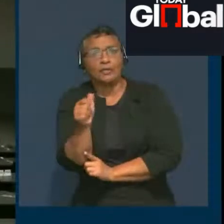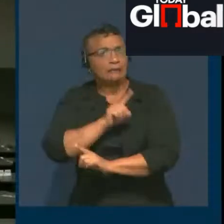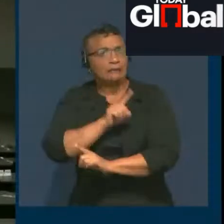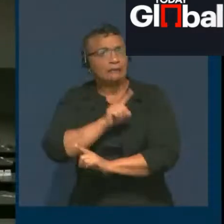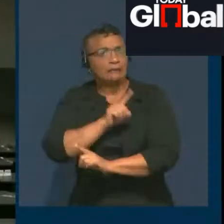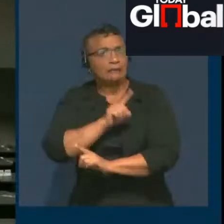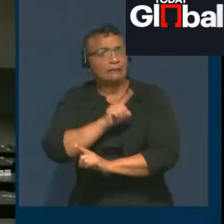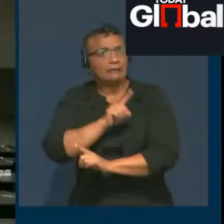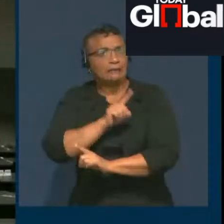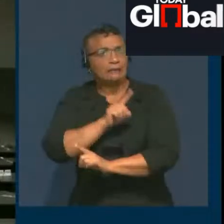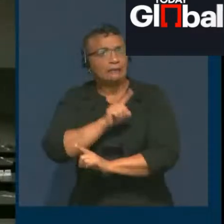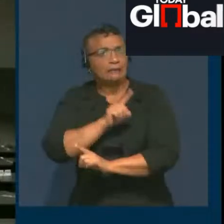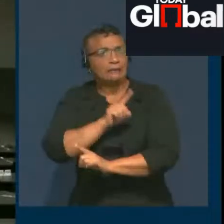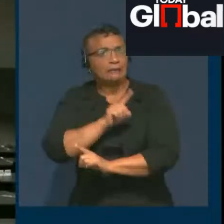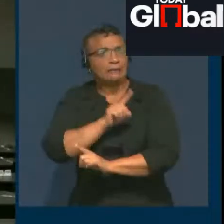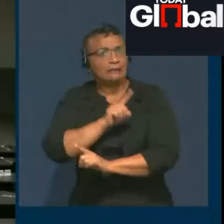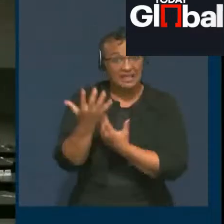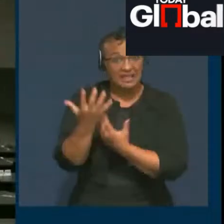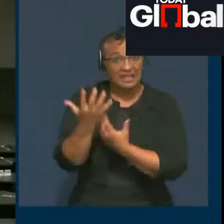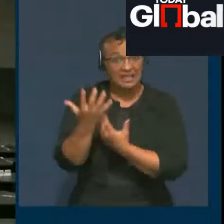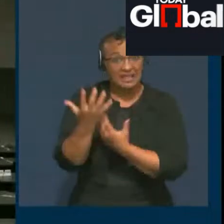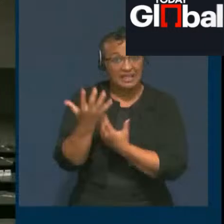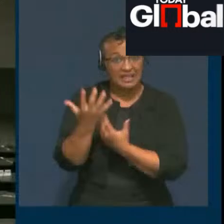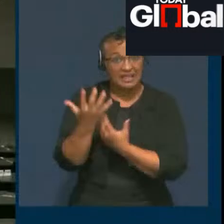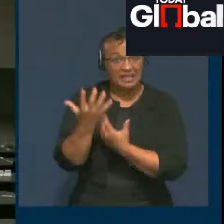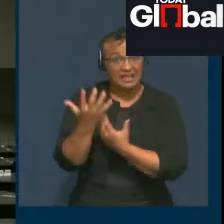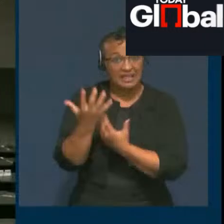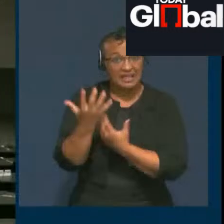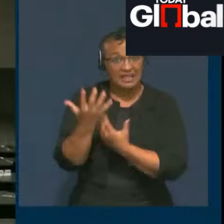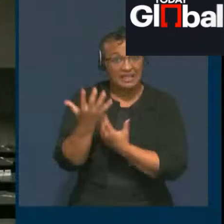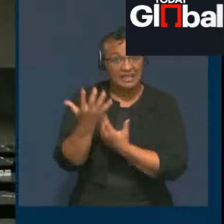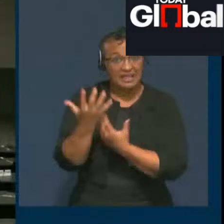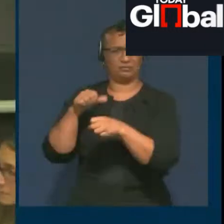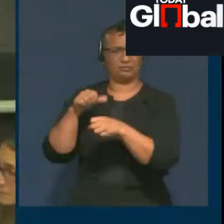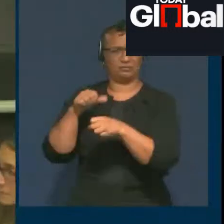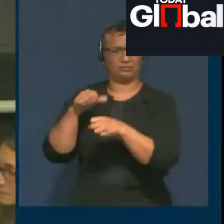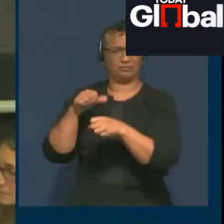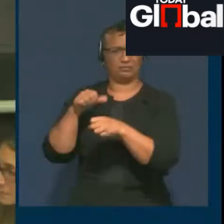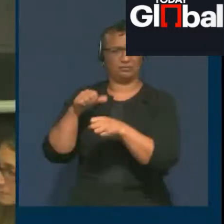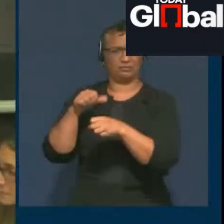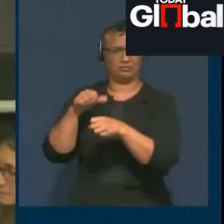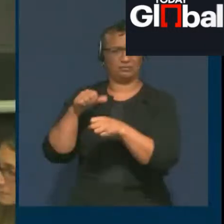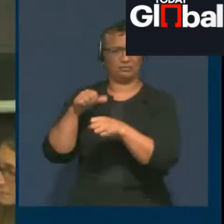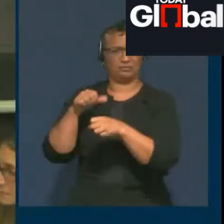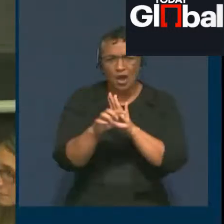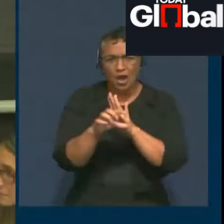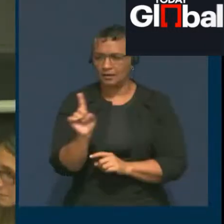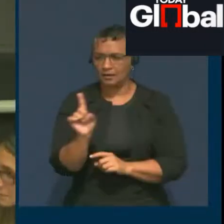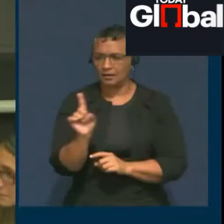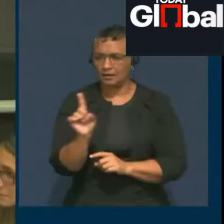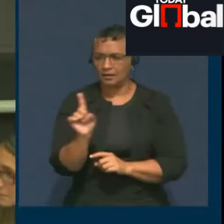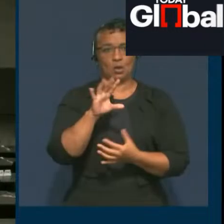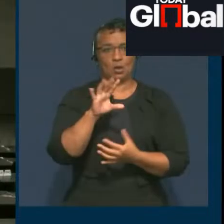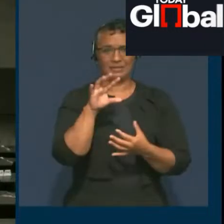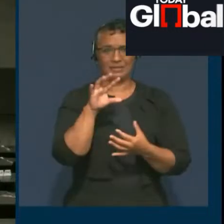Article 9. Now your question is to the second clusters.